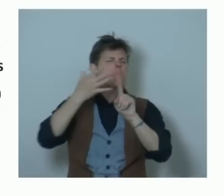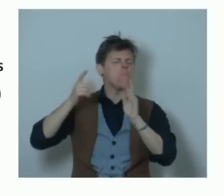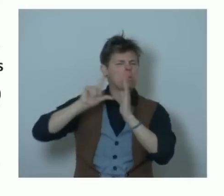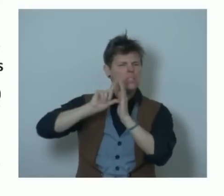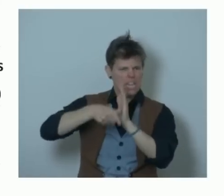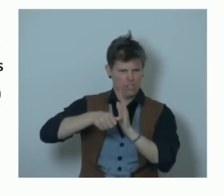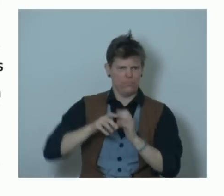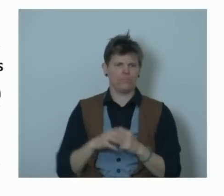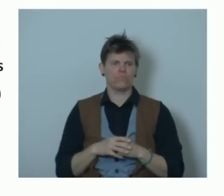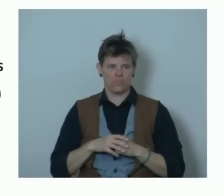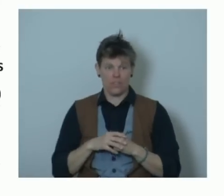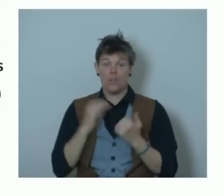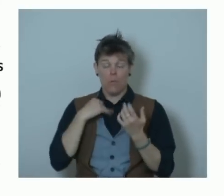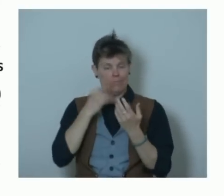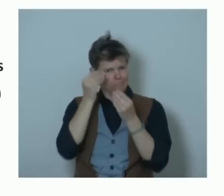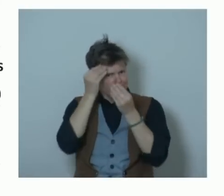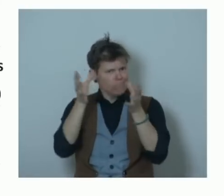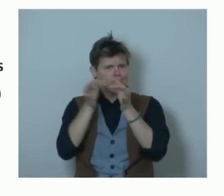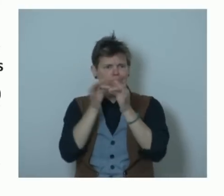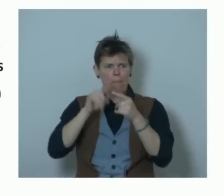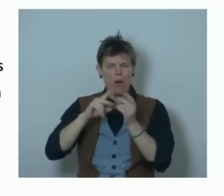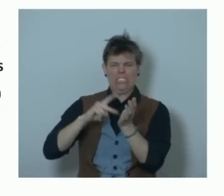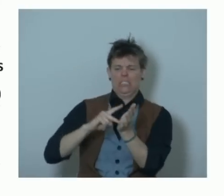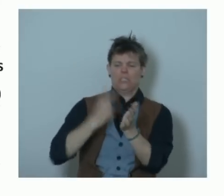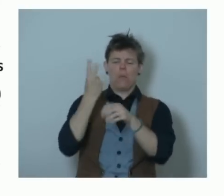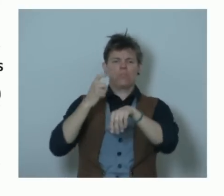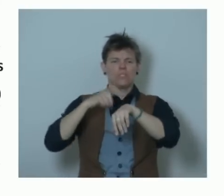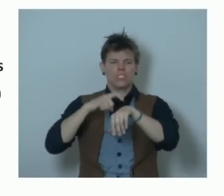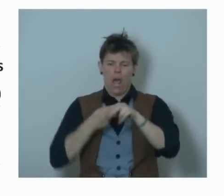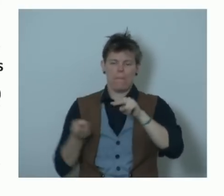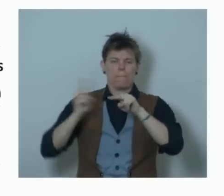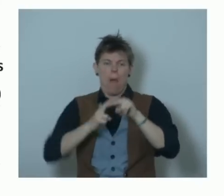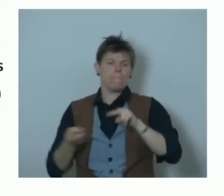next slide. That's the amount of time it takes for